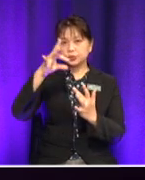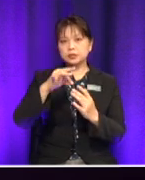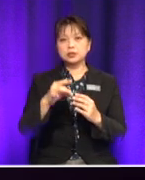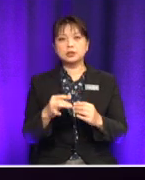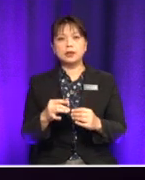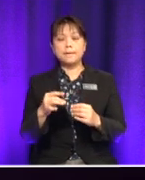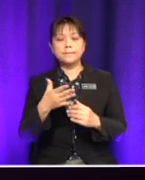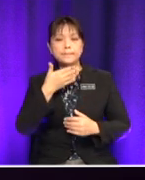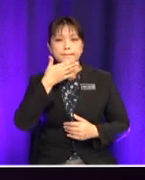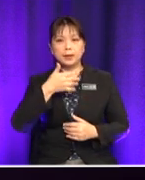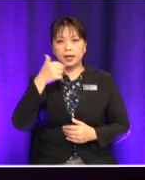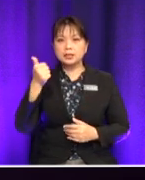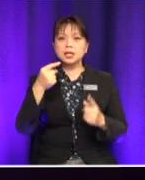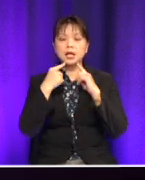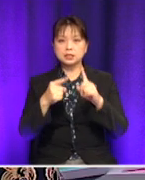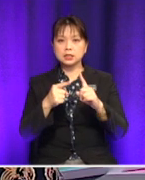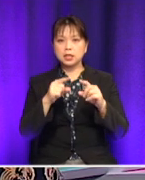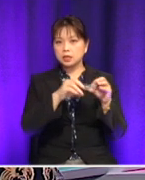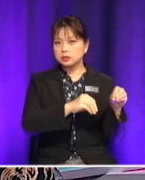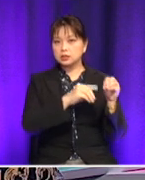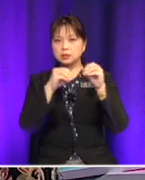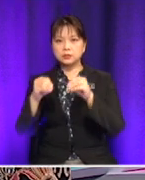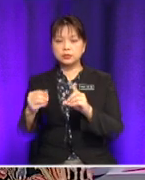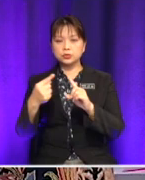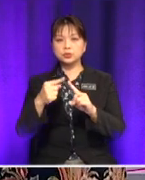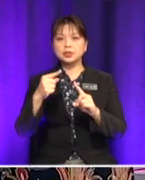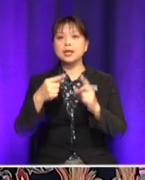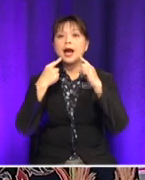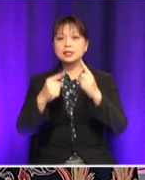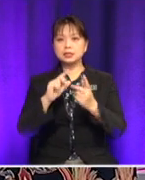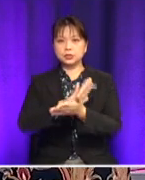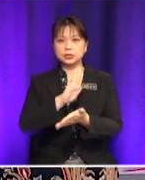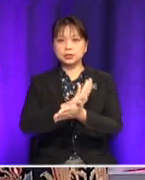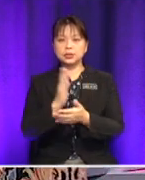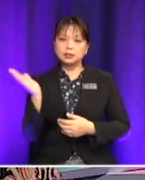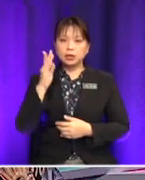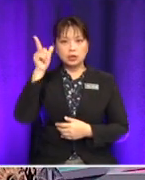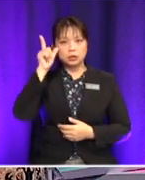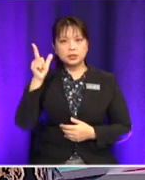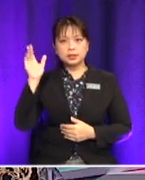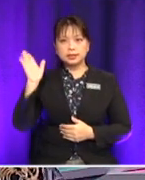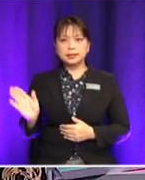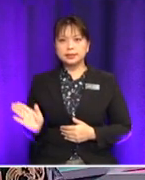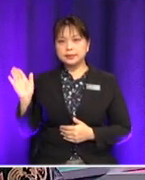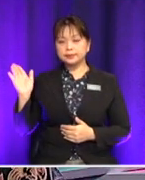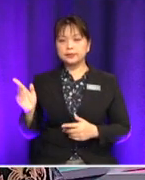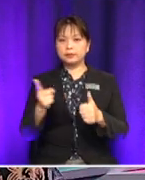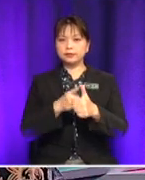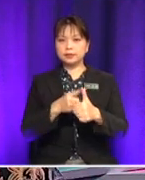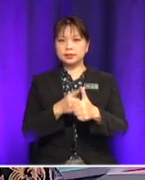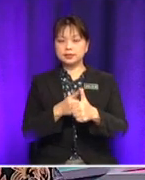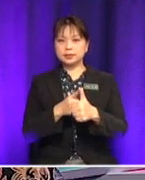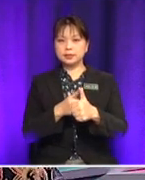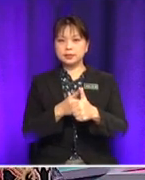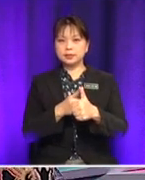all the answers back to the answer sheets. Okay. All right. So now, let us look at the question here, girls and boys. Mm-hmm. Now, first thing